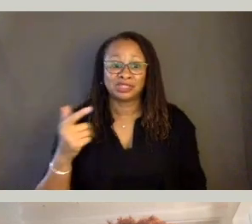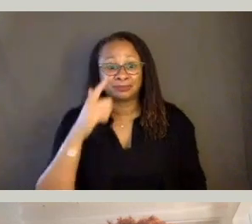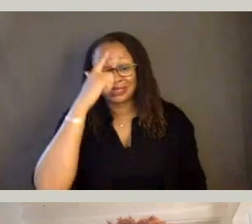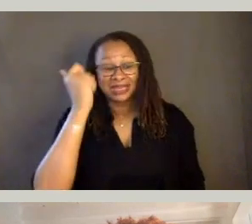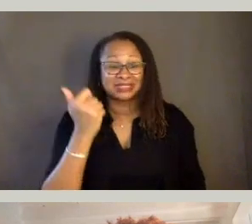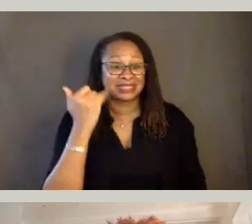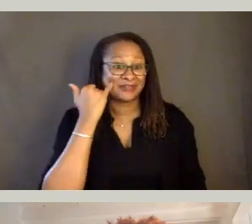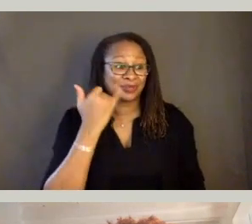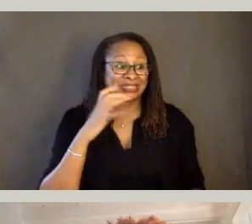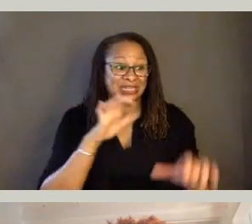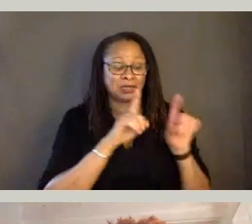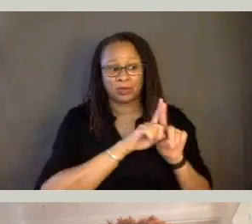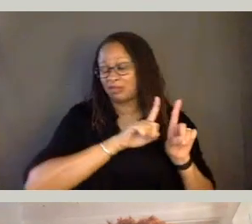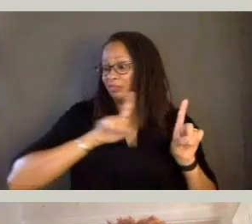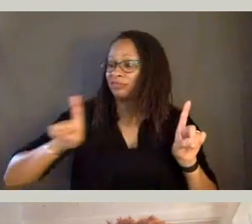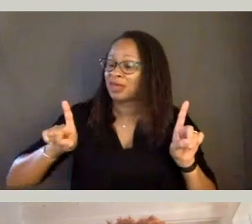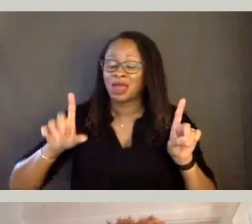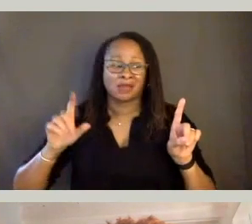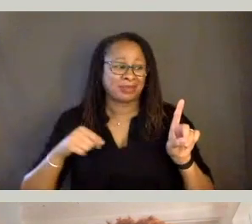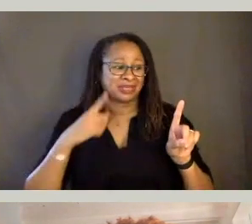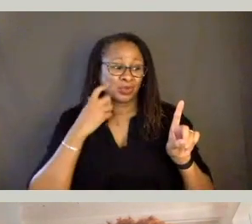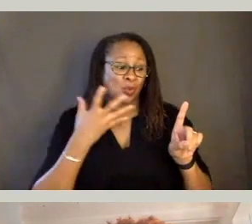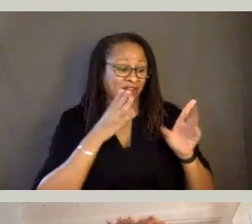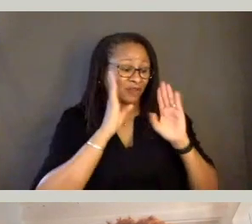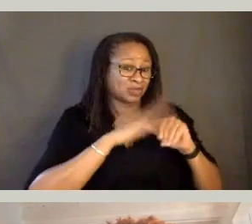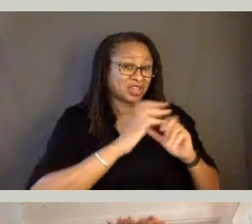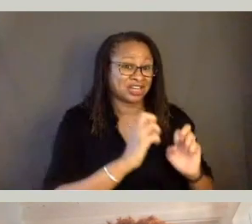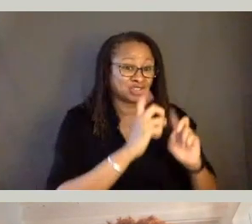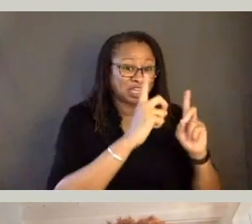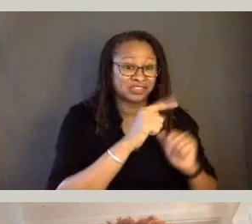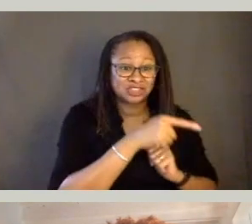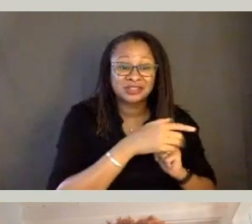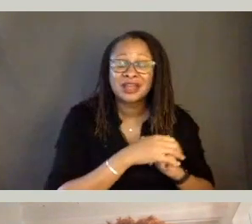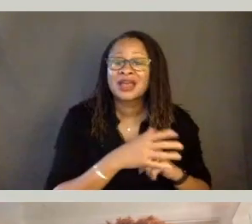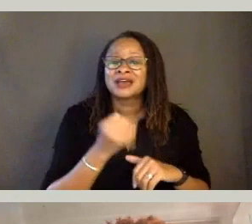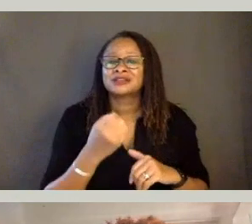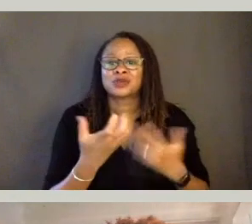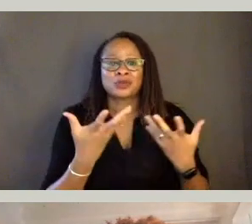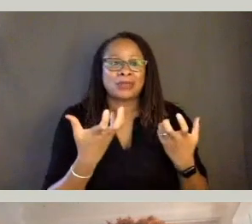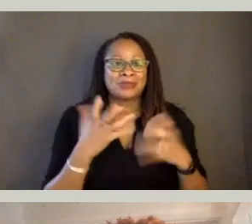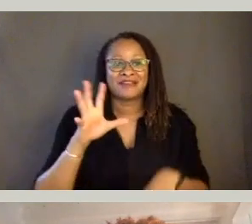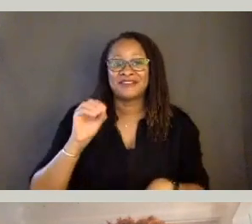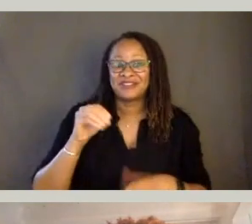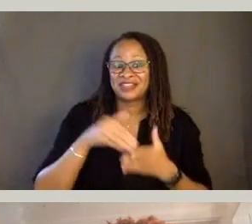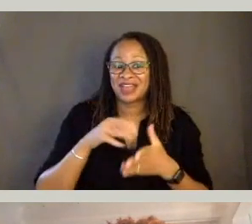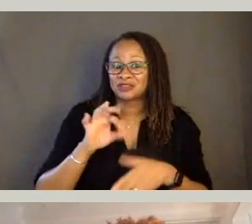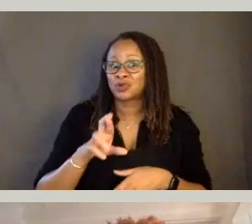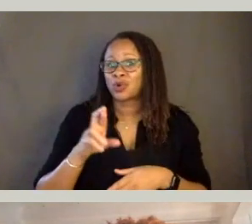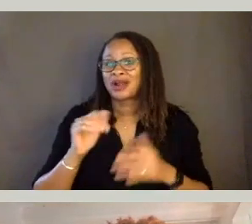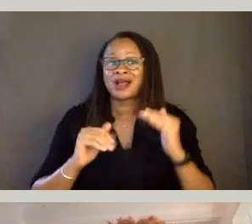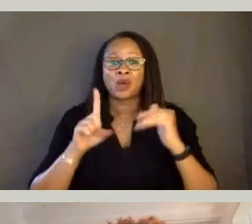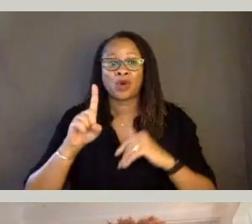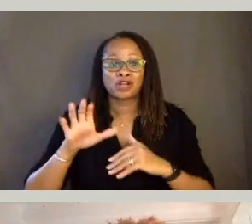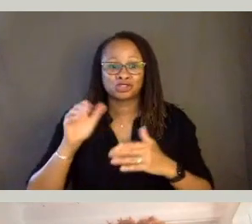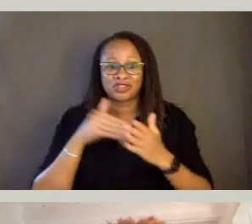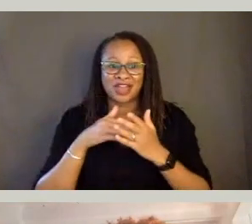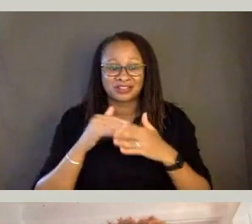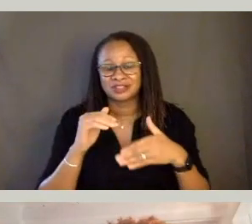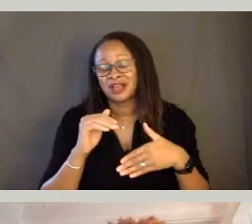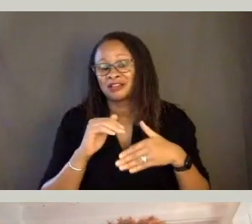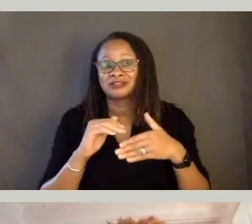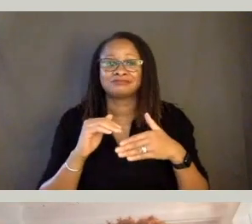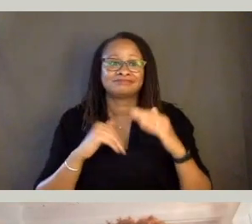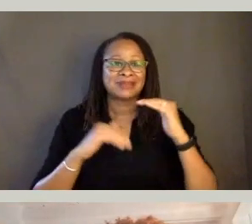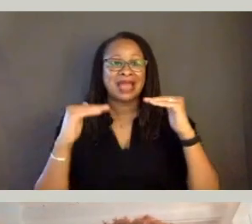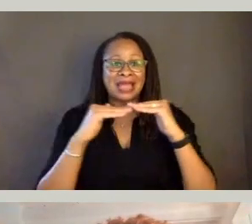really want to focus on educational. Like you might have like a $50,000 or $100,000 equity cap on a $900,000